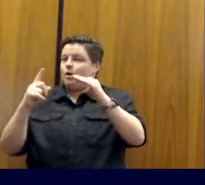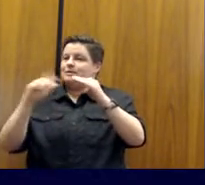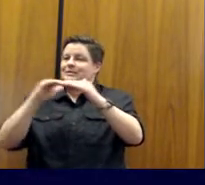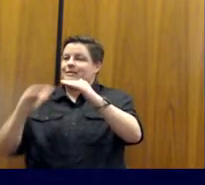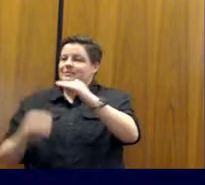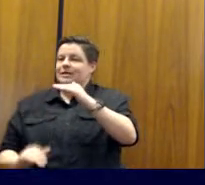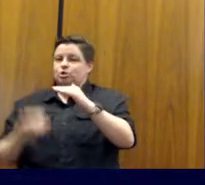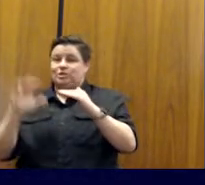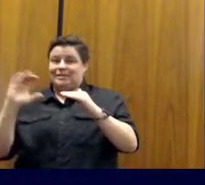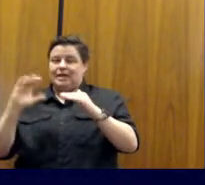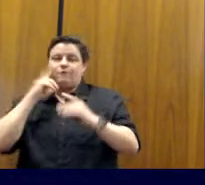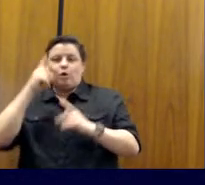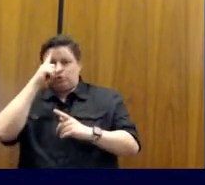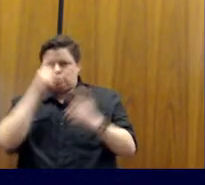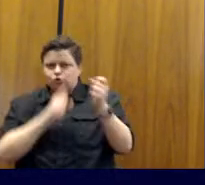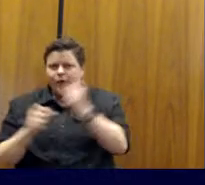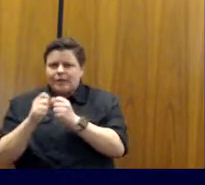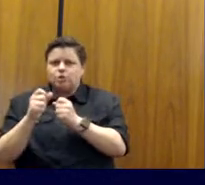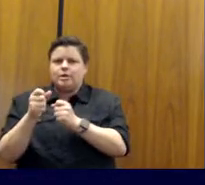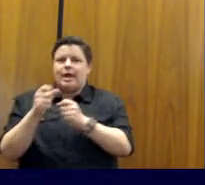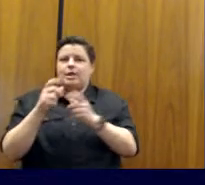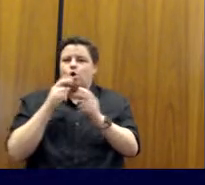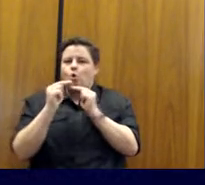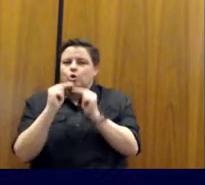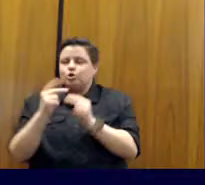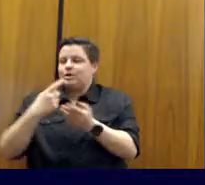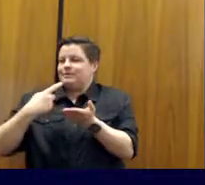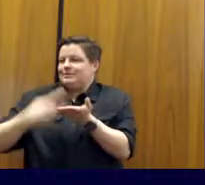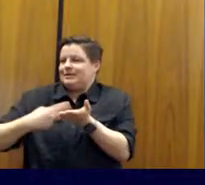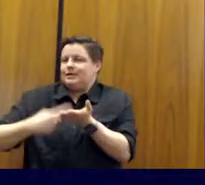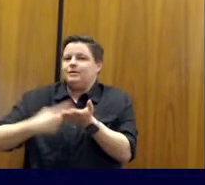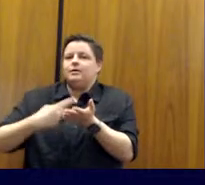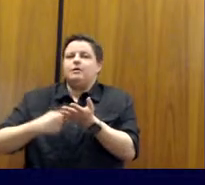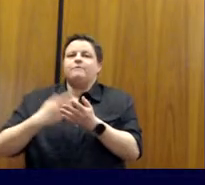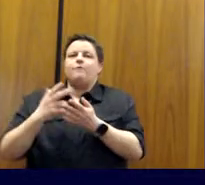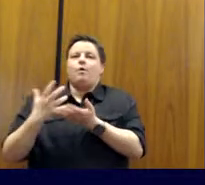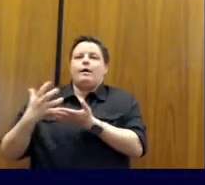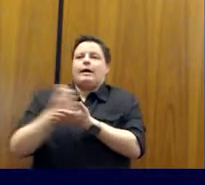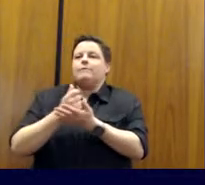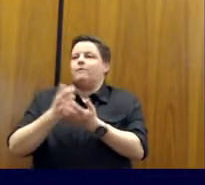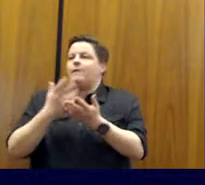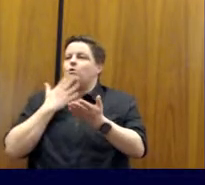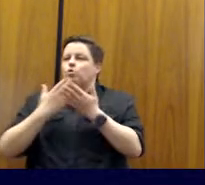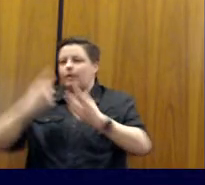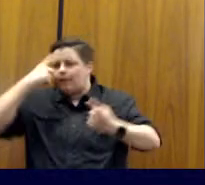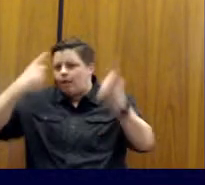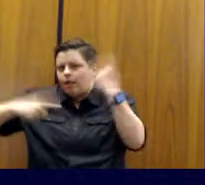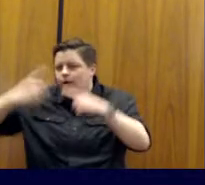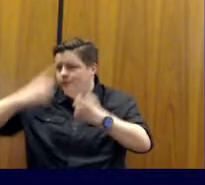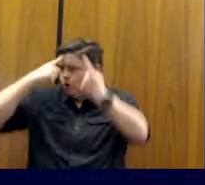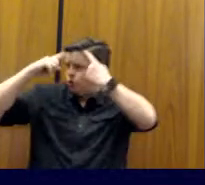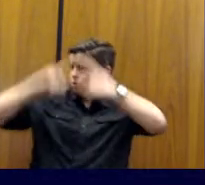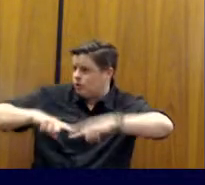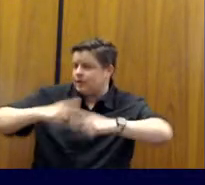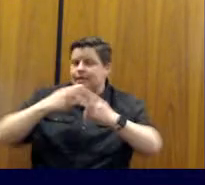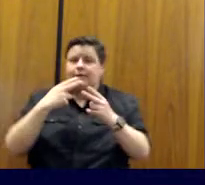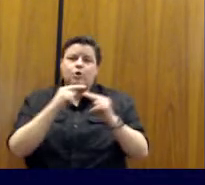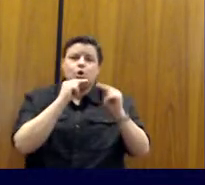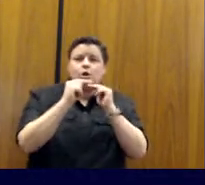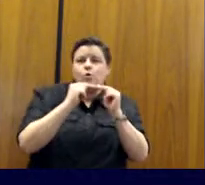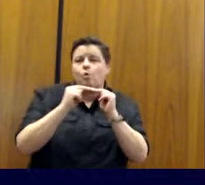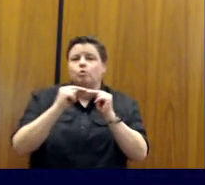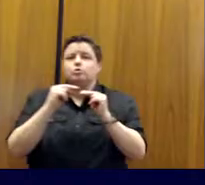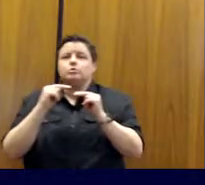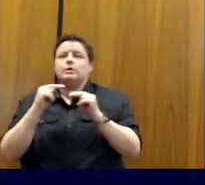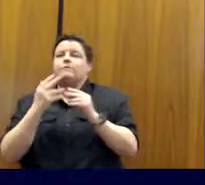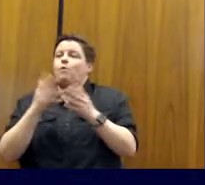for strategy and negotiation sessions connected with the negotiation of a collective bargaining agreement. If either negotiating party requests